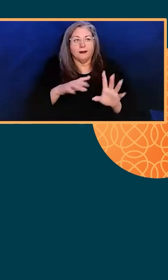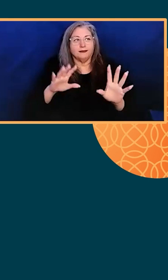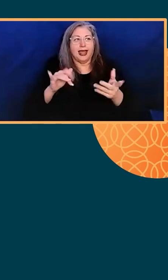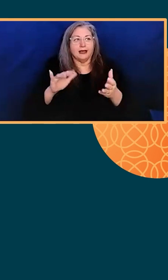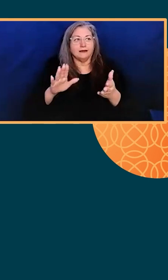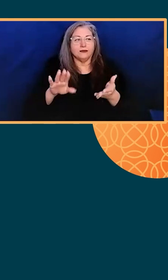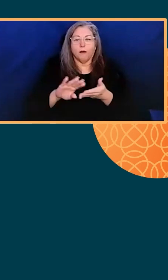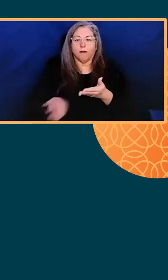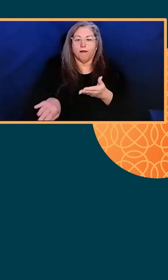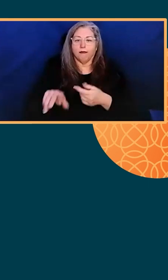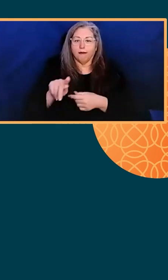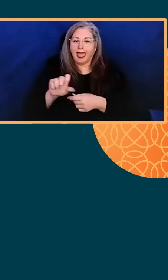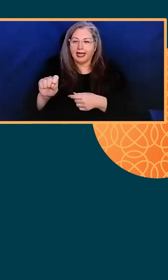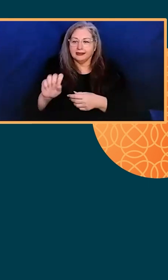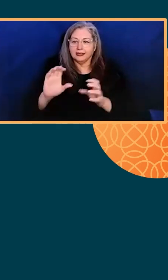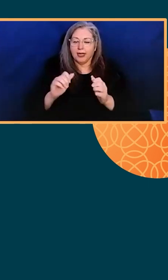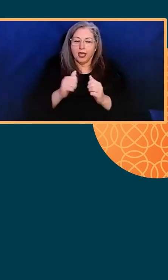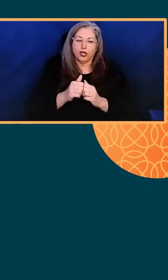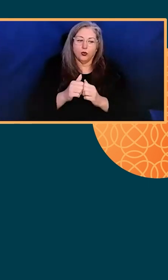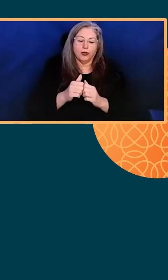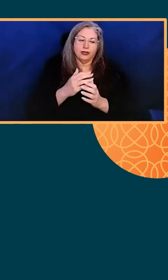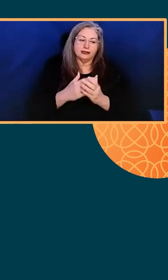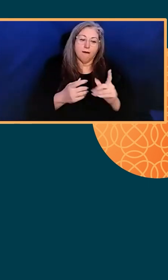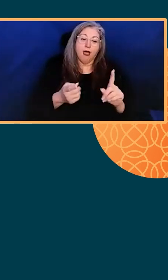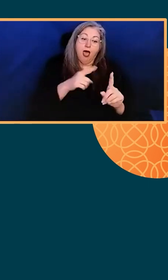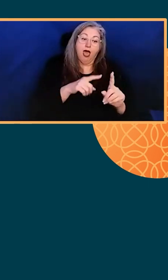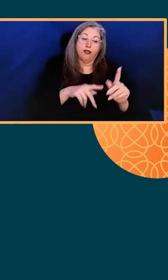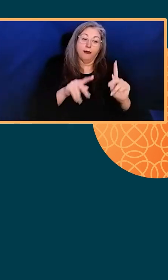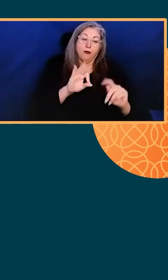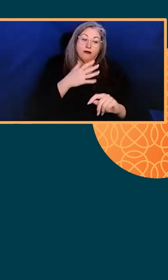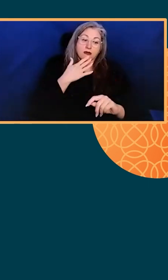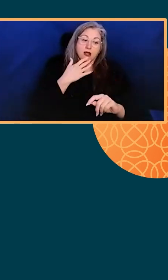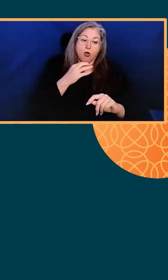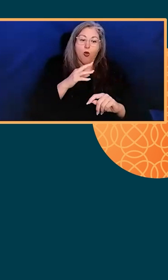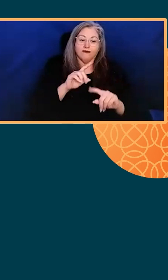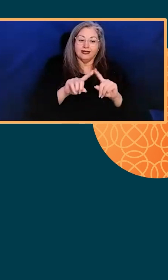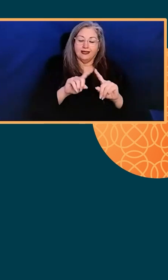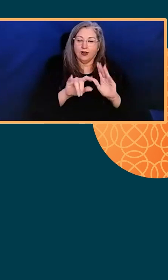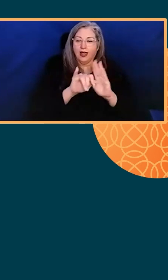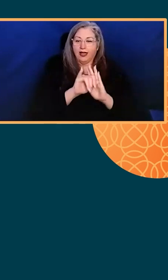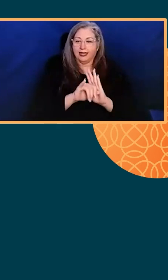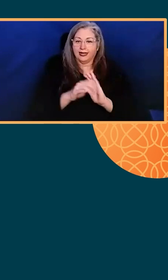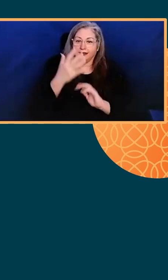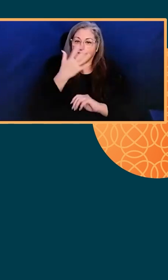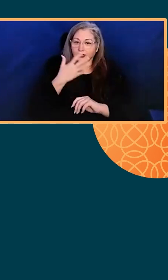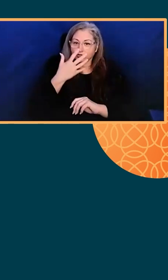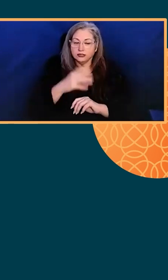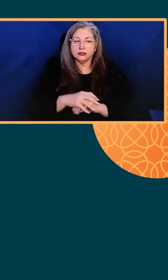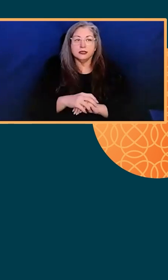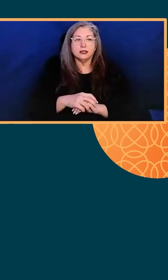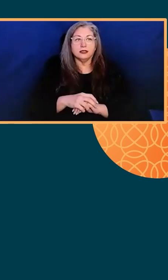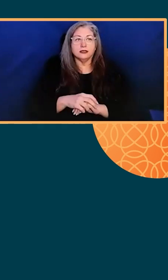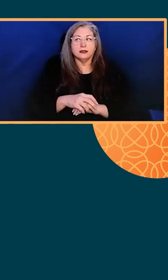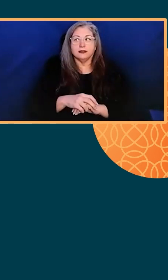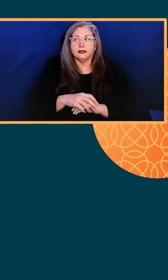pass compared to other people of color or of different identity features when it